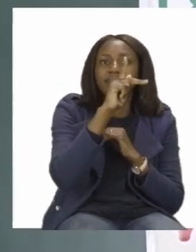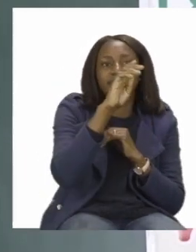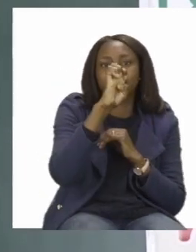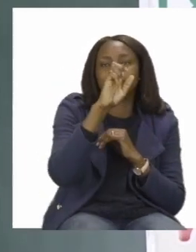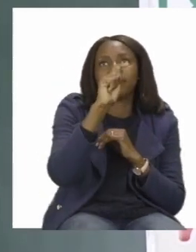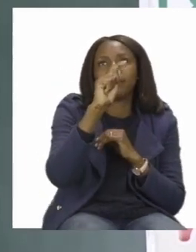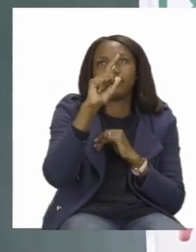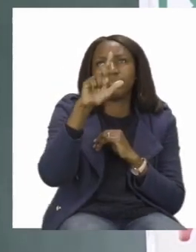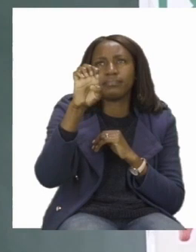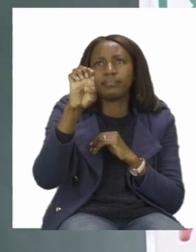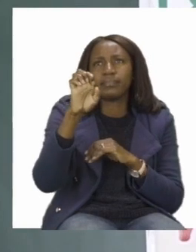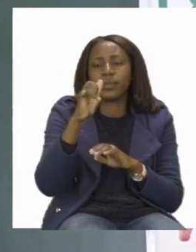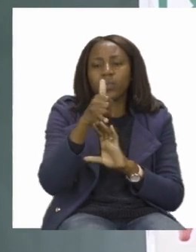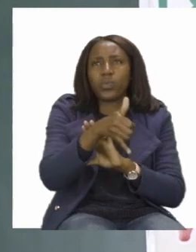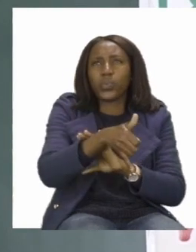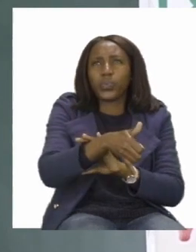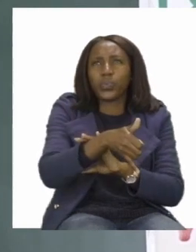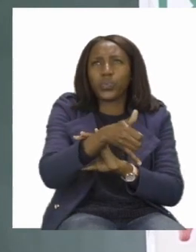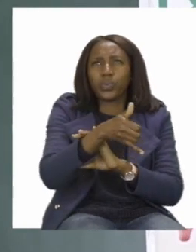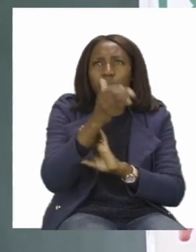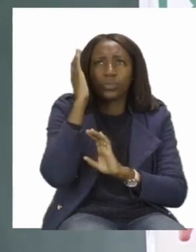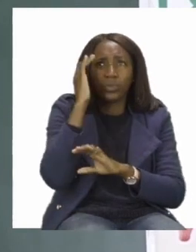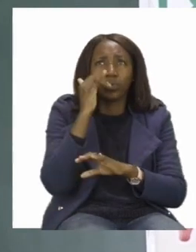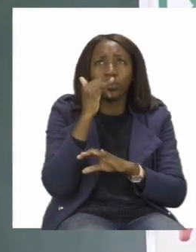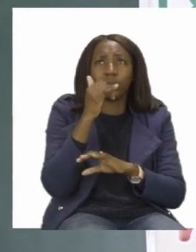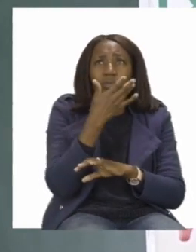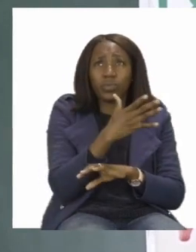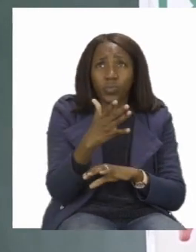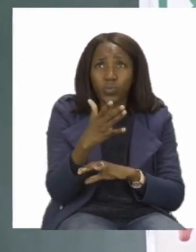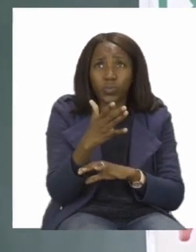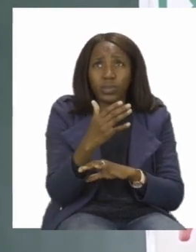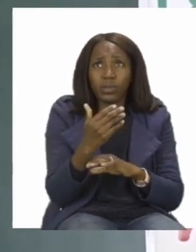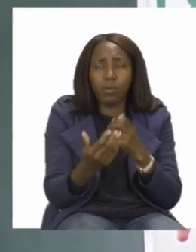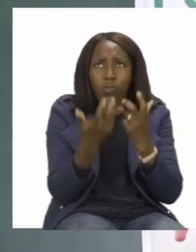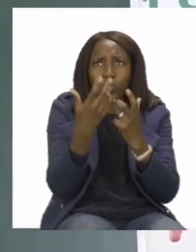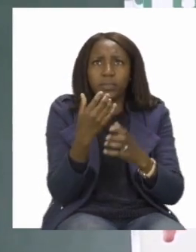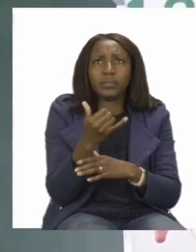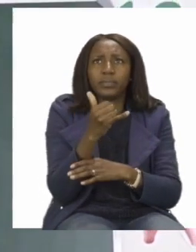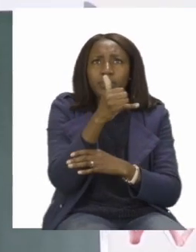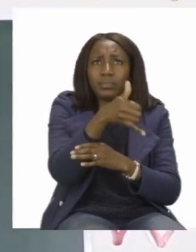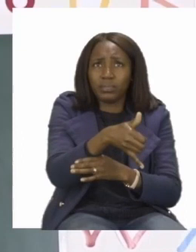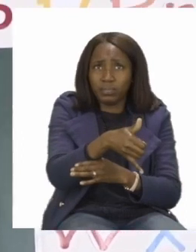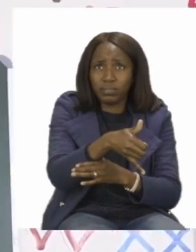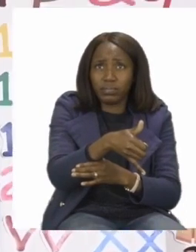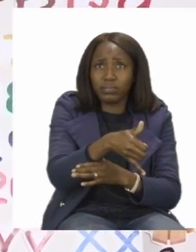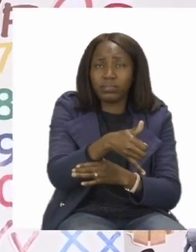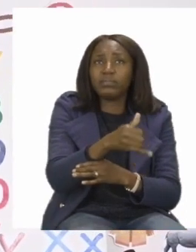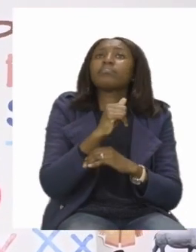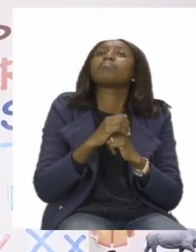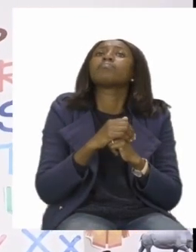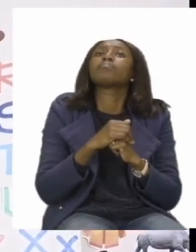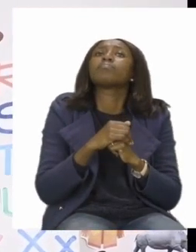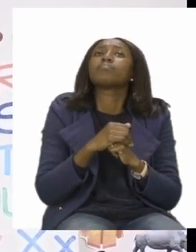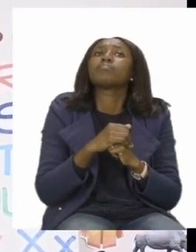word kettle. Now, this is different from the word cattle. The word cattle refers